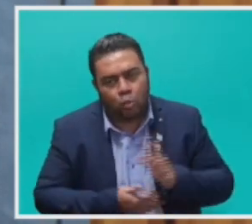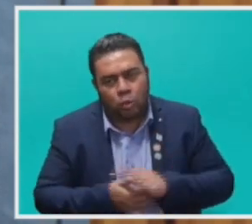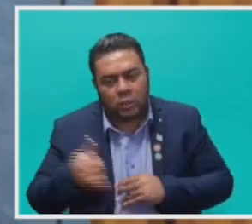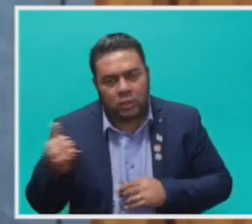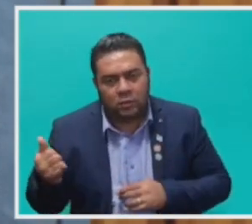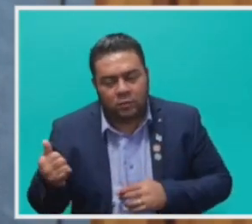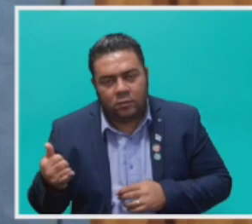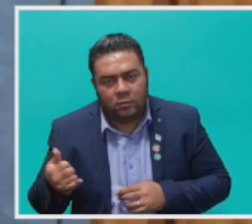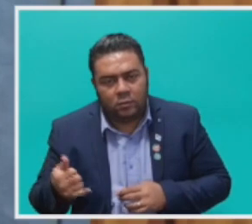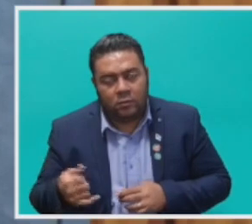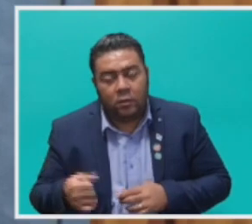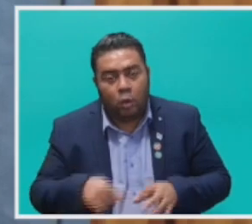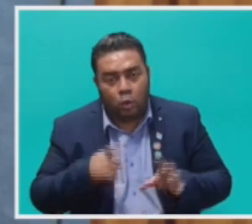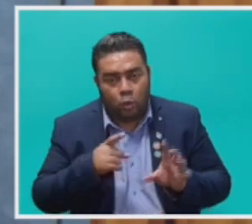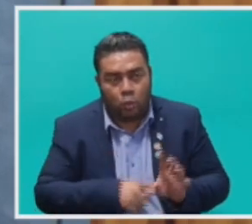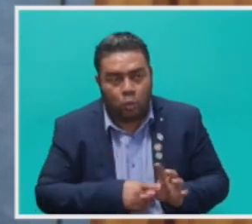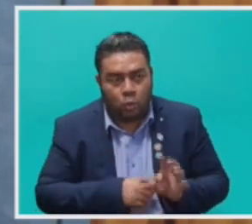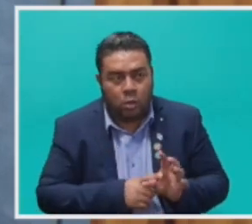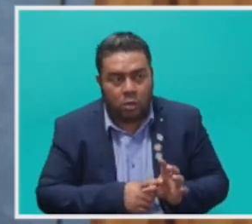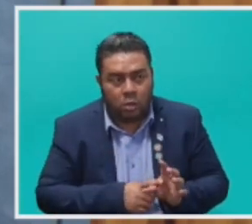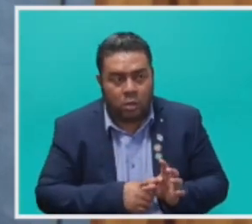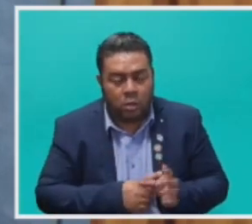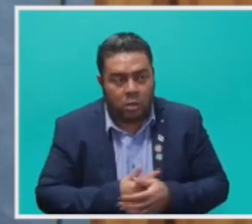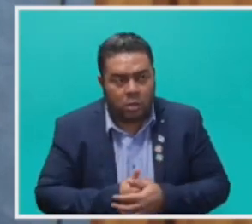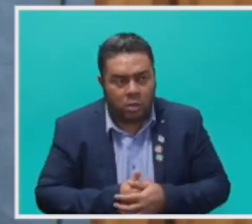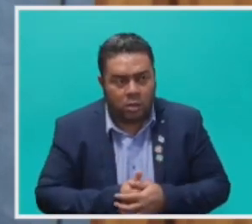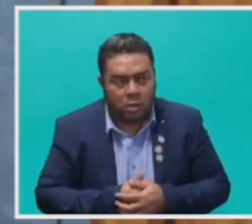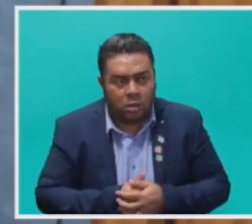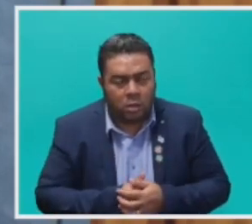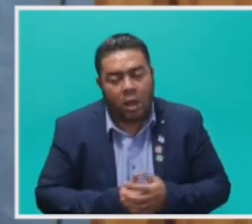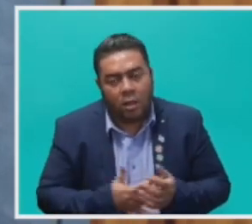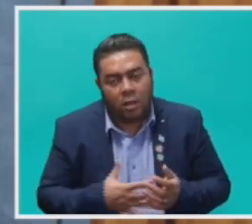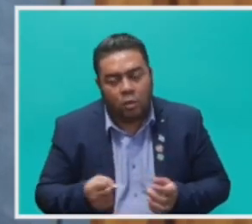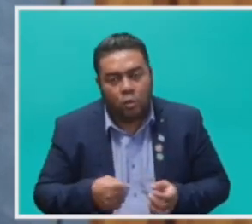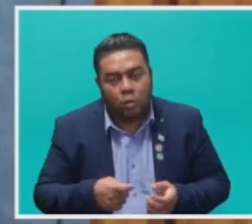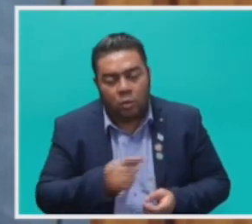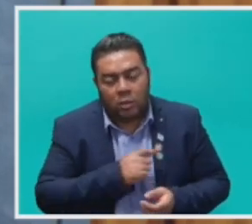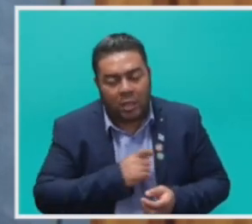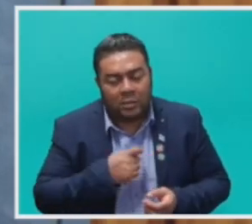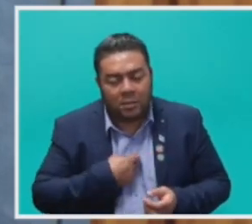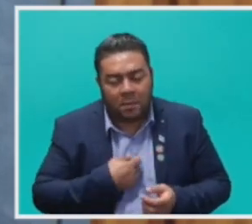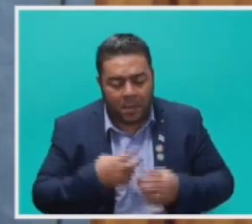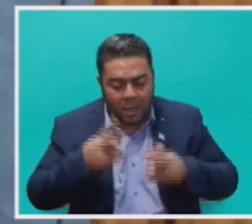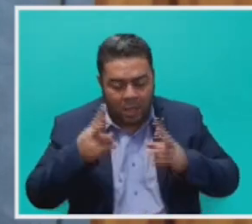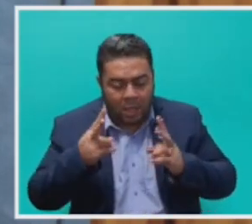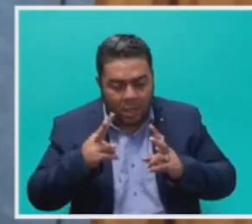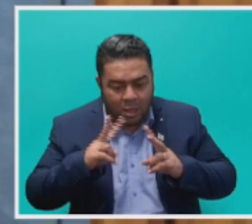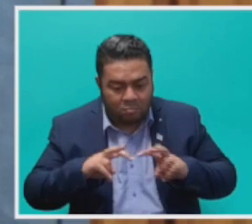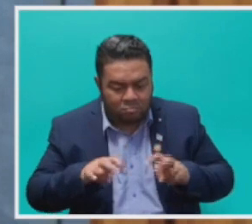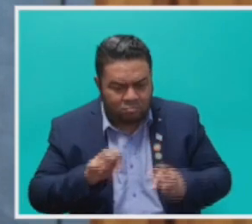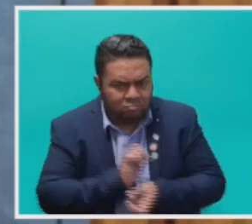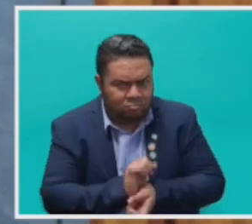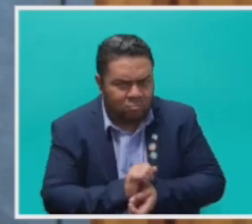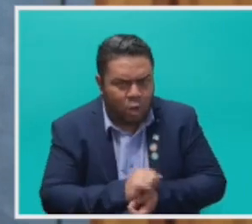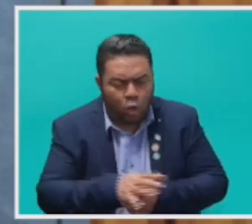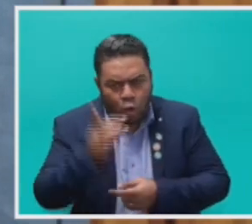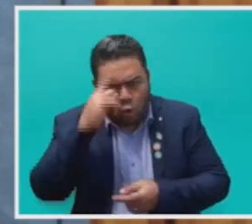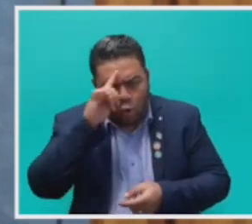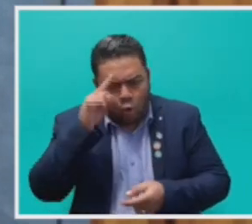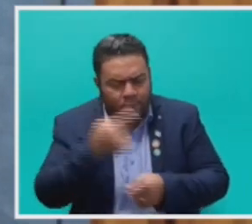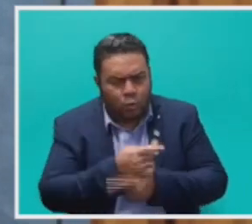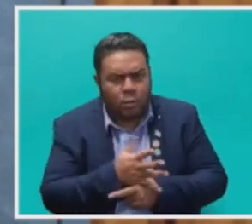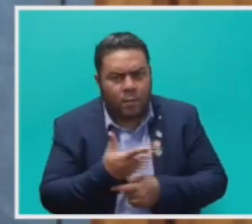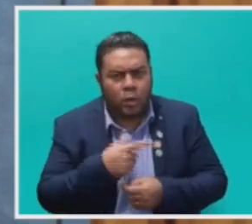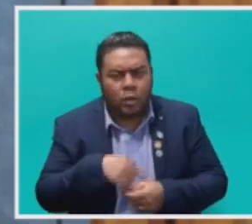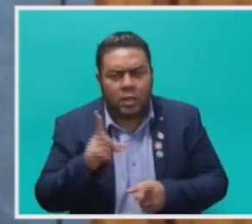met indigenous youths who were embroiled in the civil unrest, taken to task by security forces, confused because they said they only